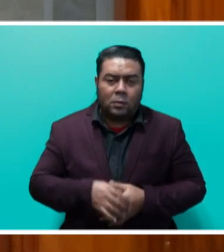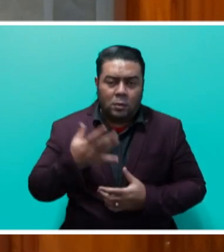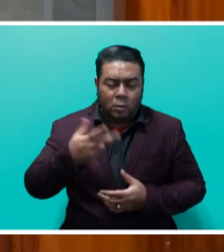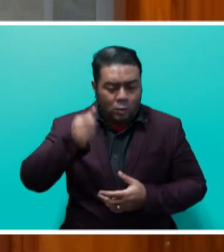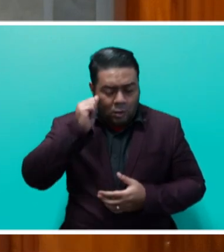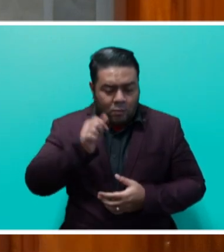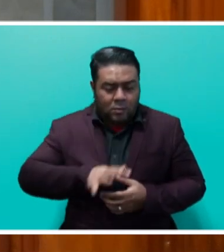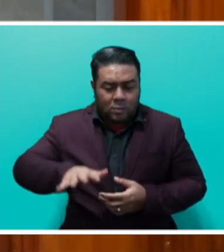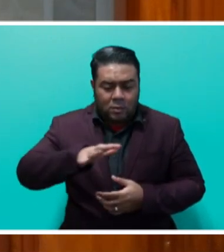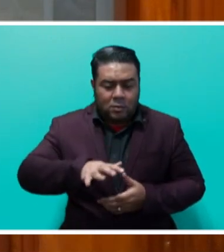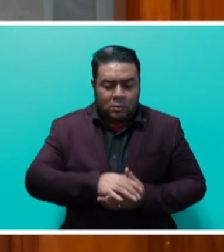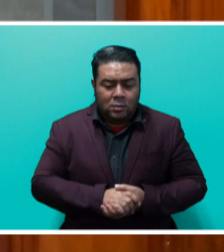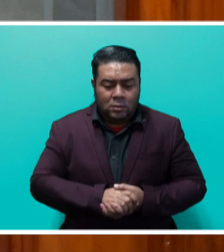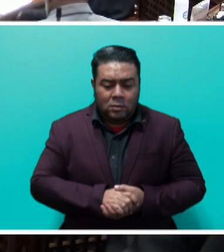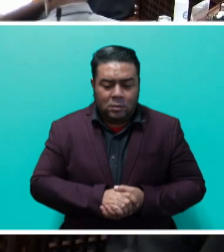space?